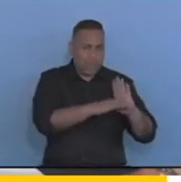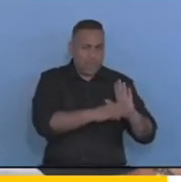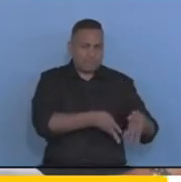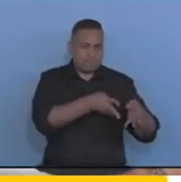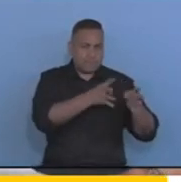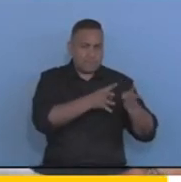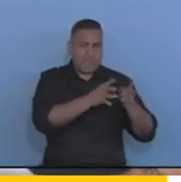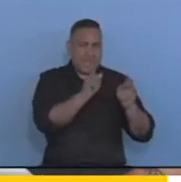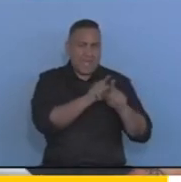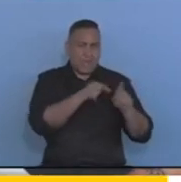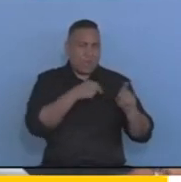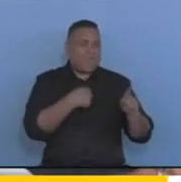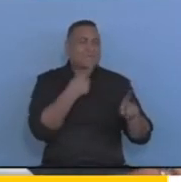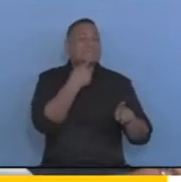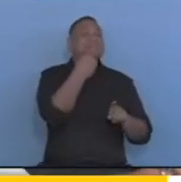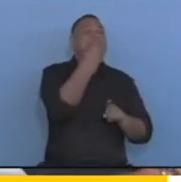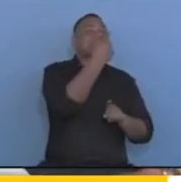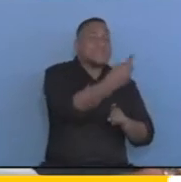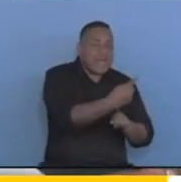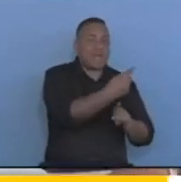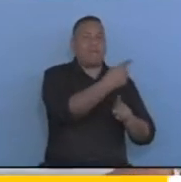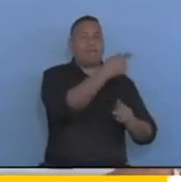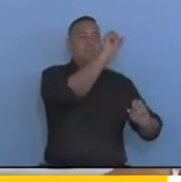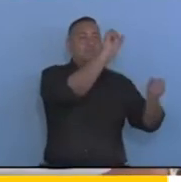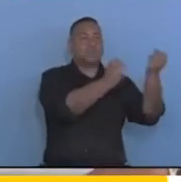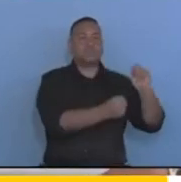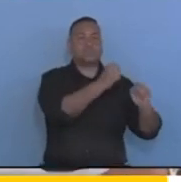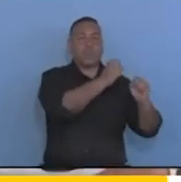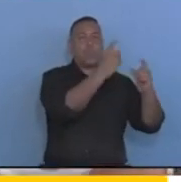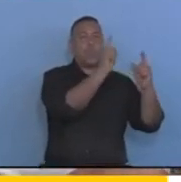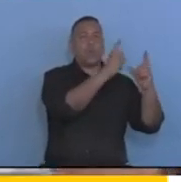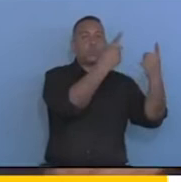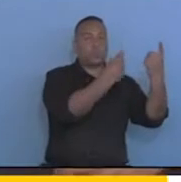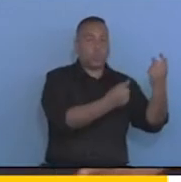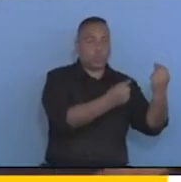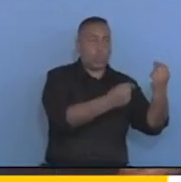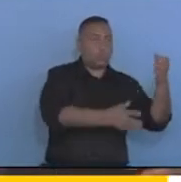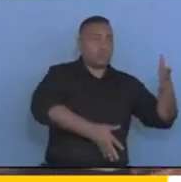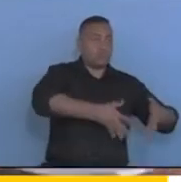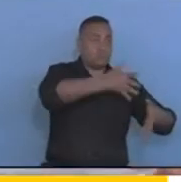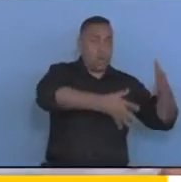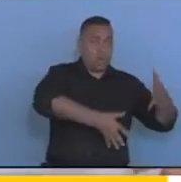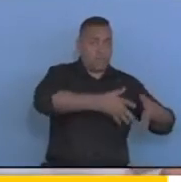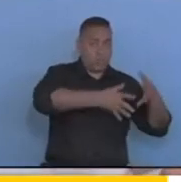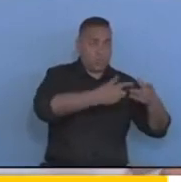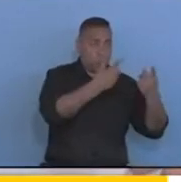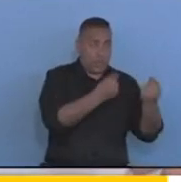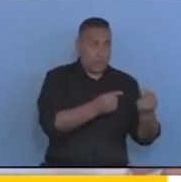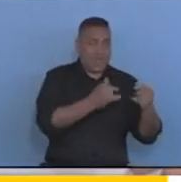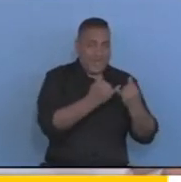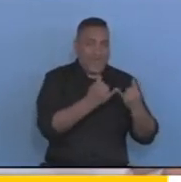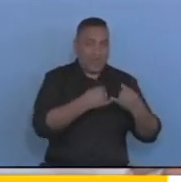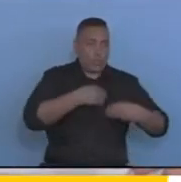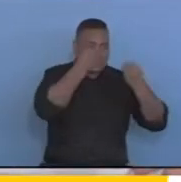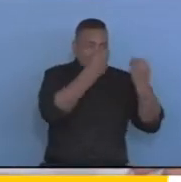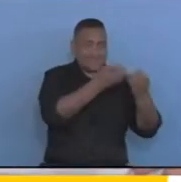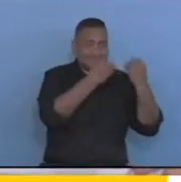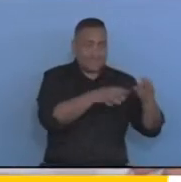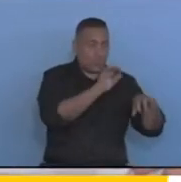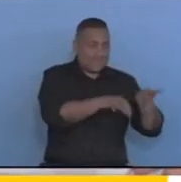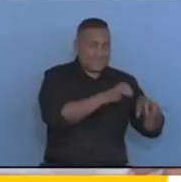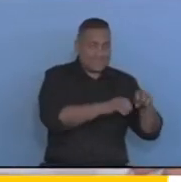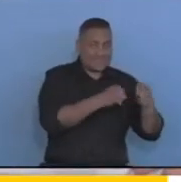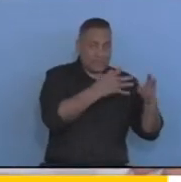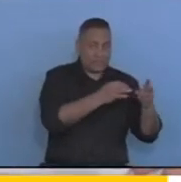on its own. Okay. Wait. I'm glad you said that. Yeah, and that is what all the manufacturing companies use